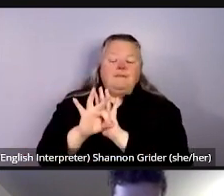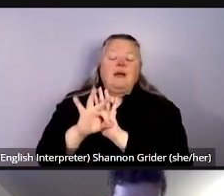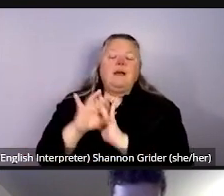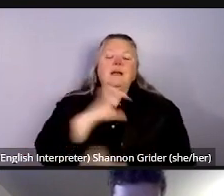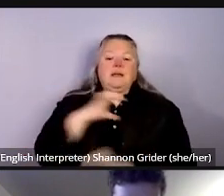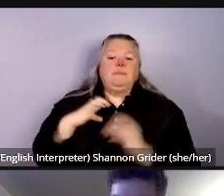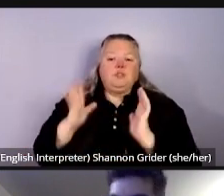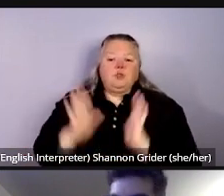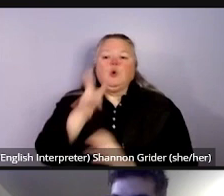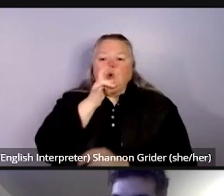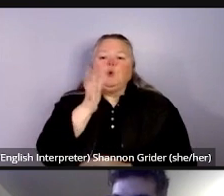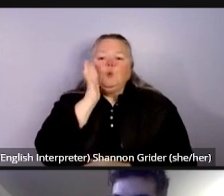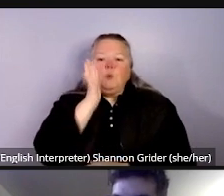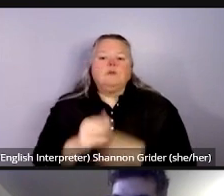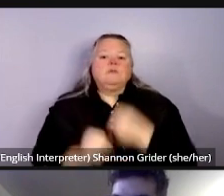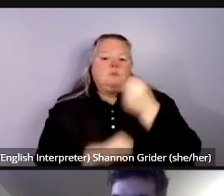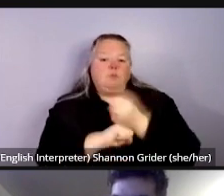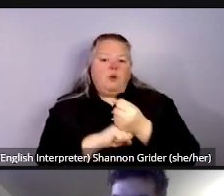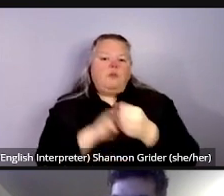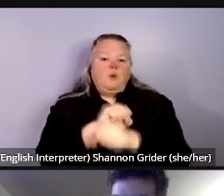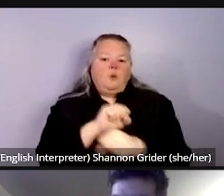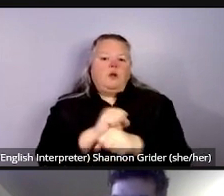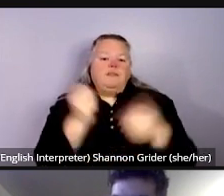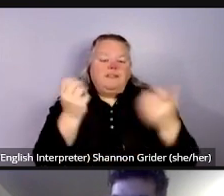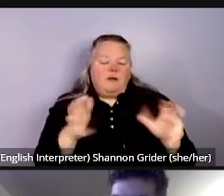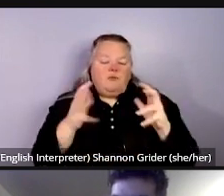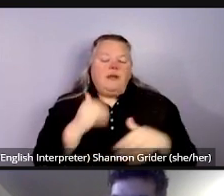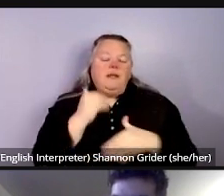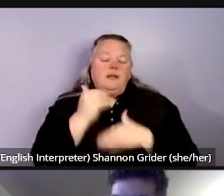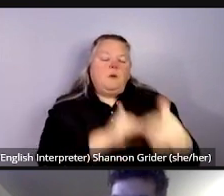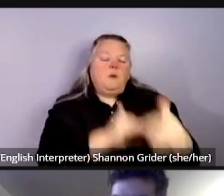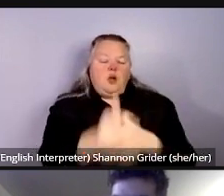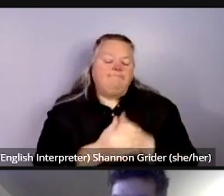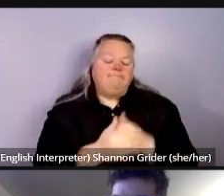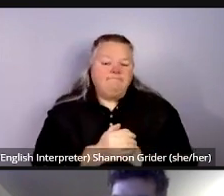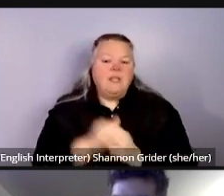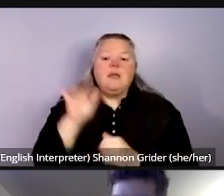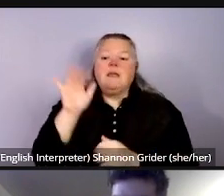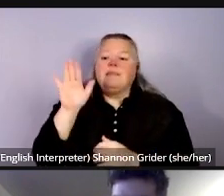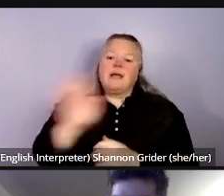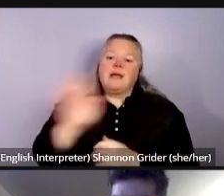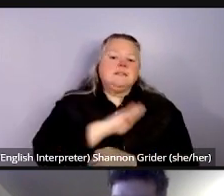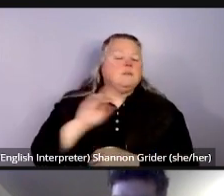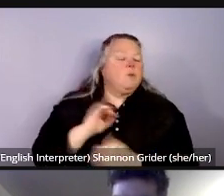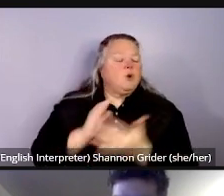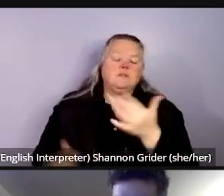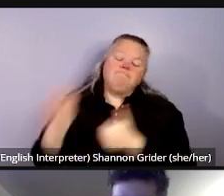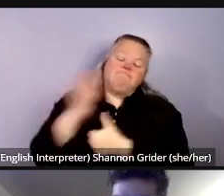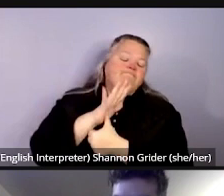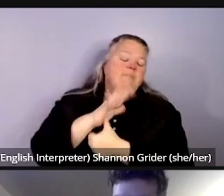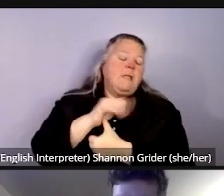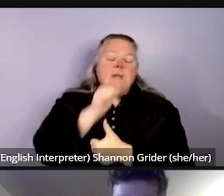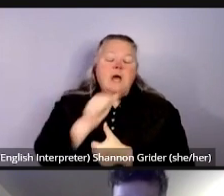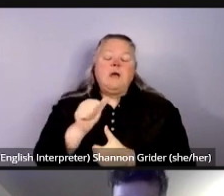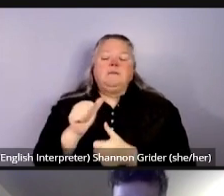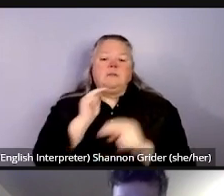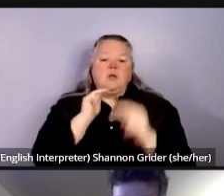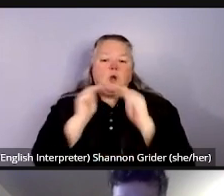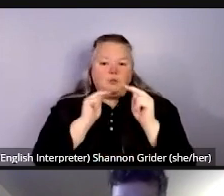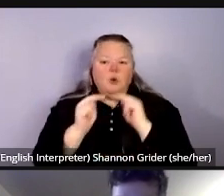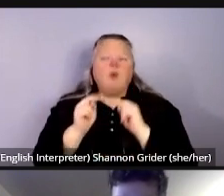will support the work that's already underway. So that is sort of their number one non-negotiable. They will find